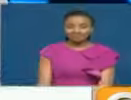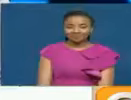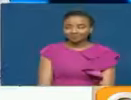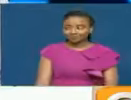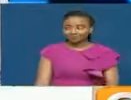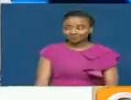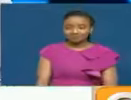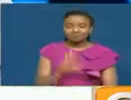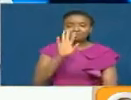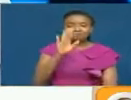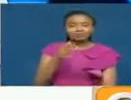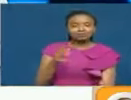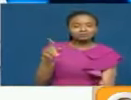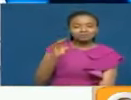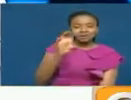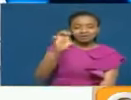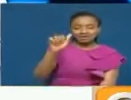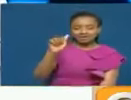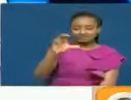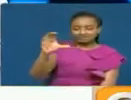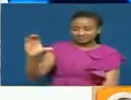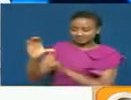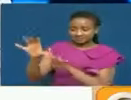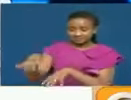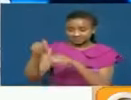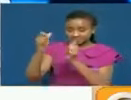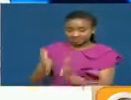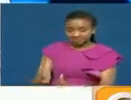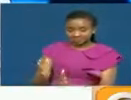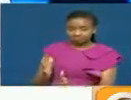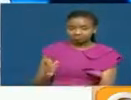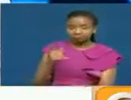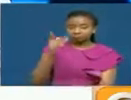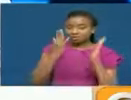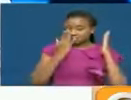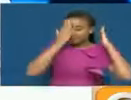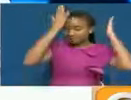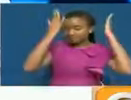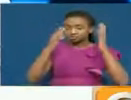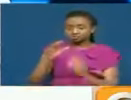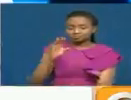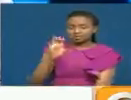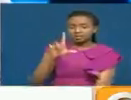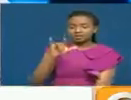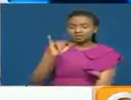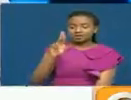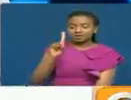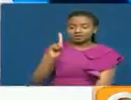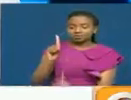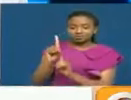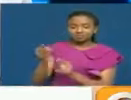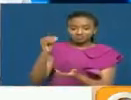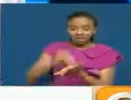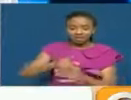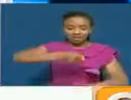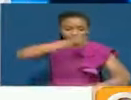This week, the chairperson of the Ethics and Anti-Corruption Commission, retired SCK Archbishop Eliud Wabukala, issued yet another